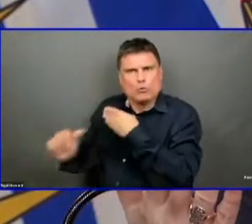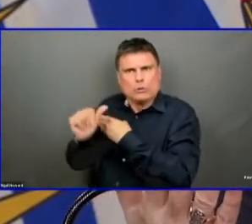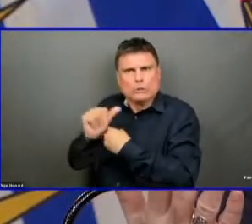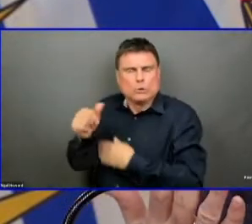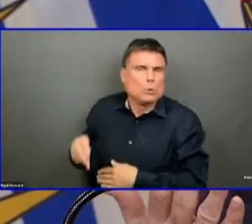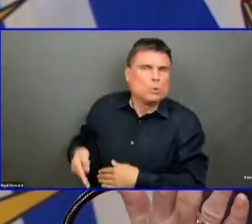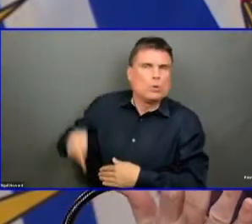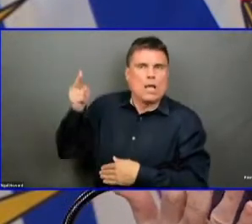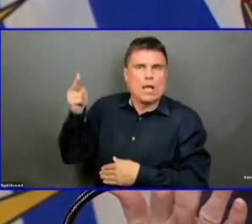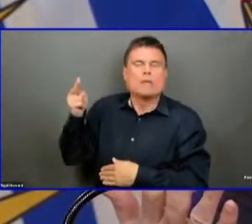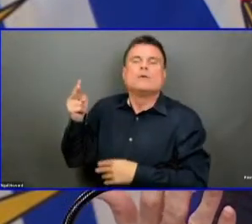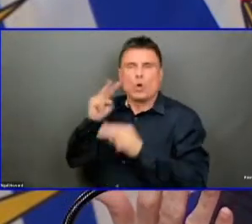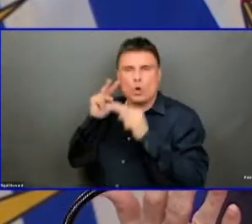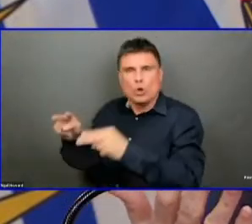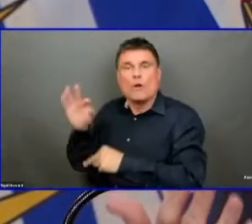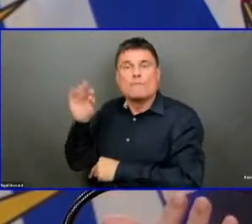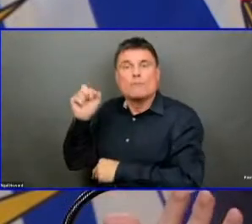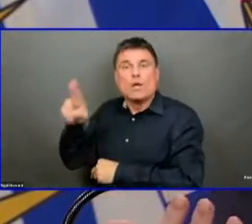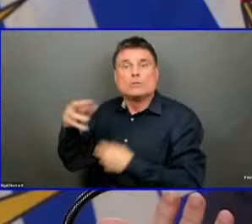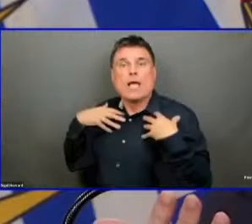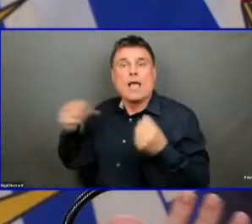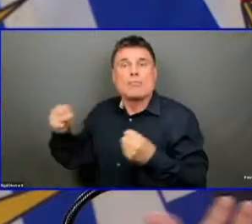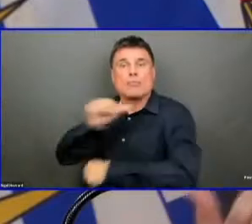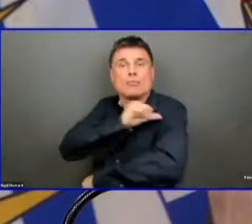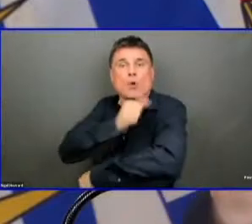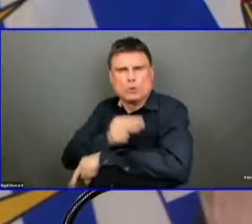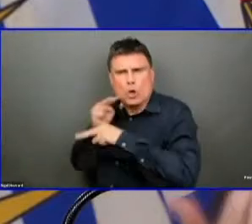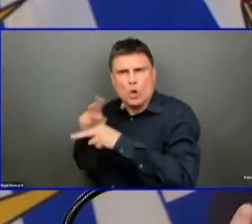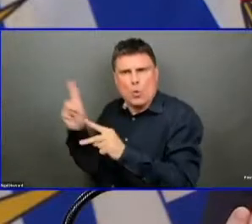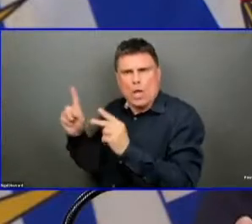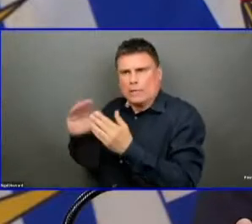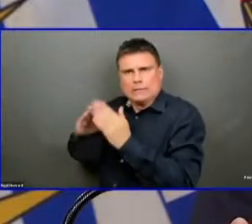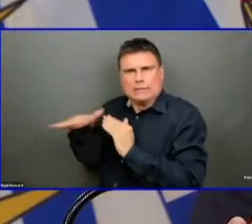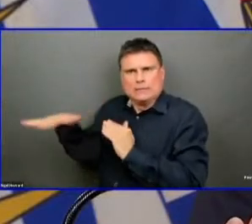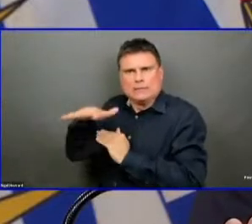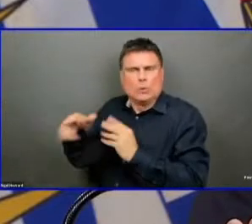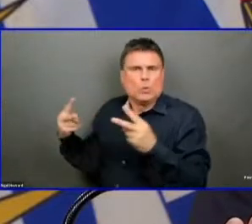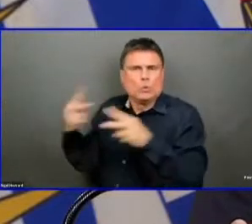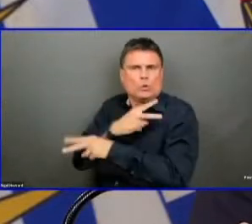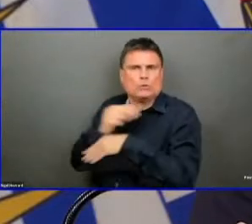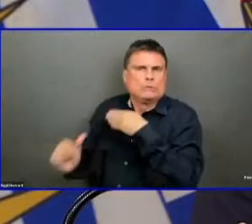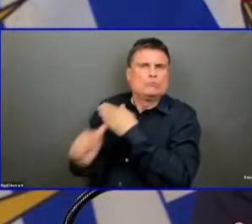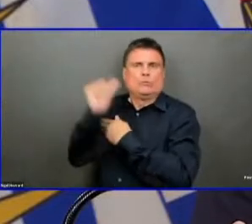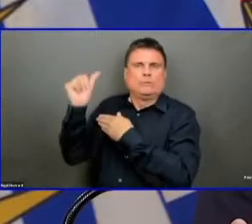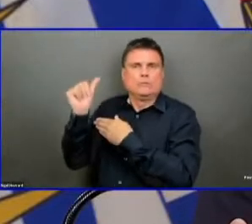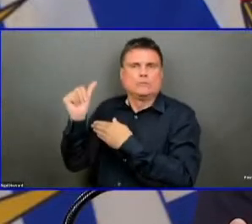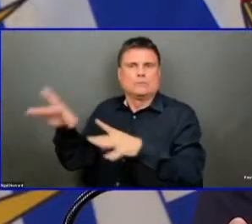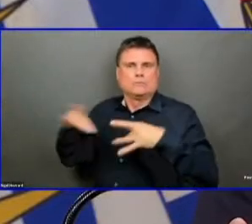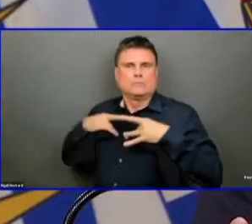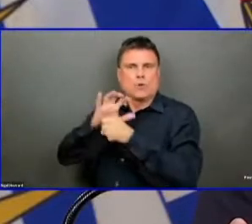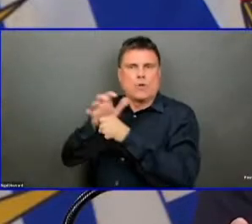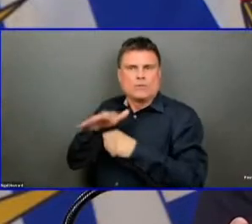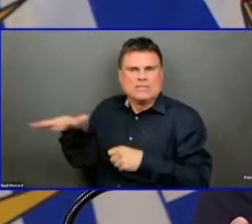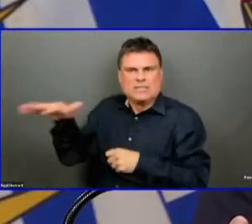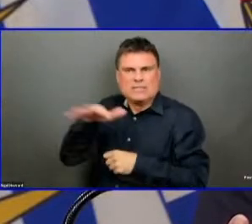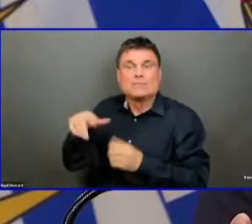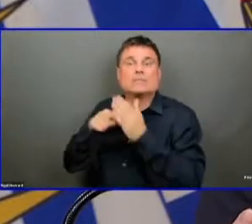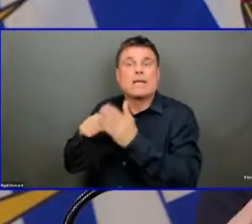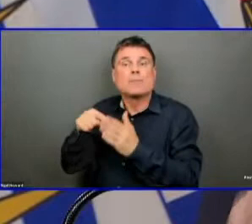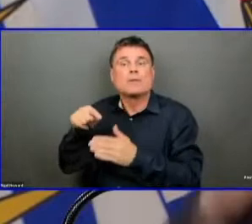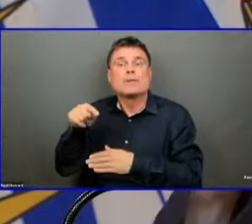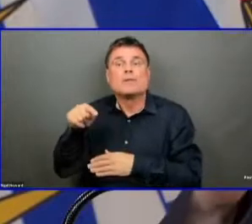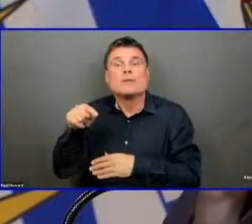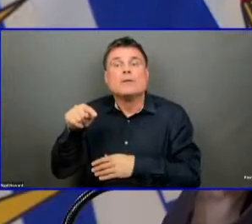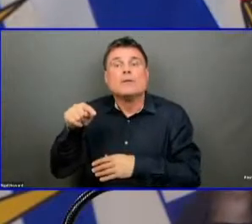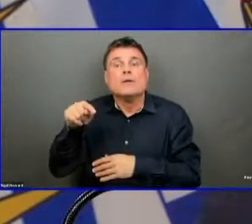been looking at is looking at the case rates by neighborhood and the immunization rates by neighborhood, making sure we're trying